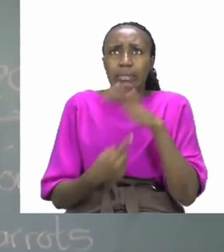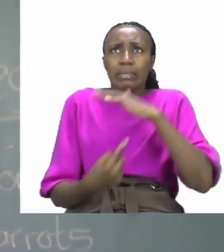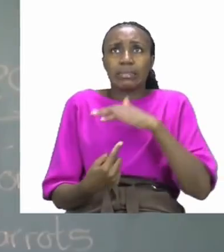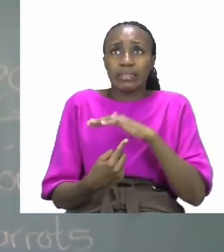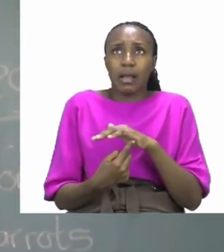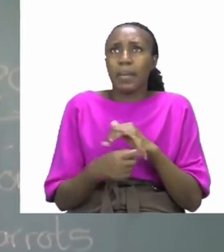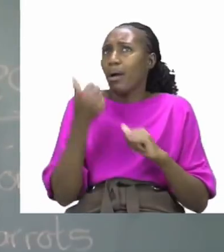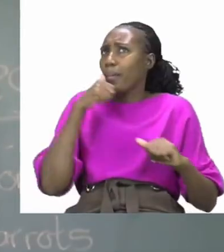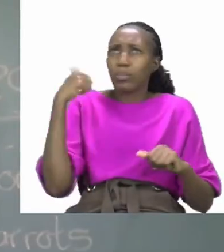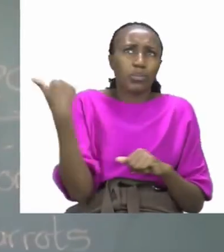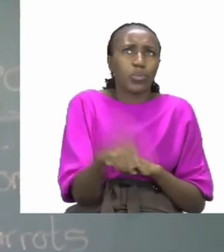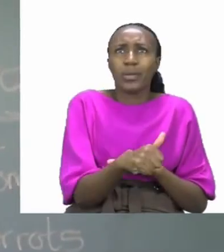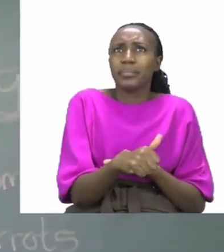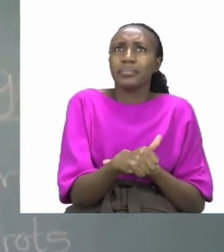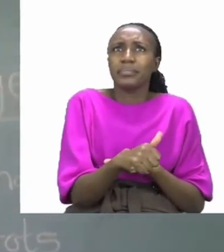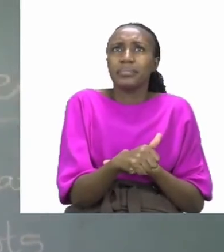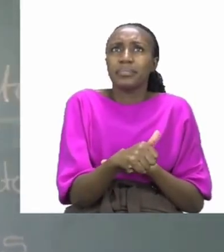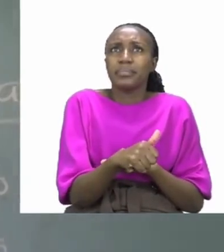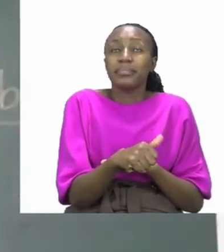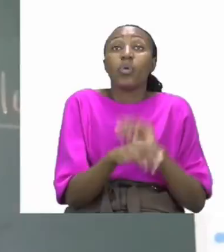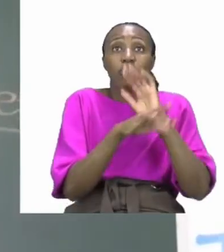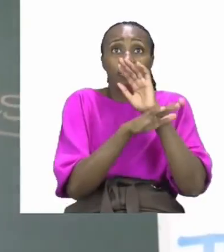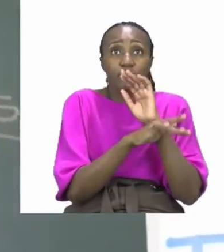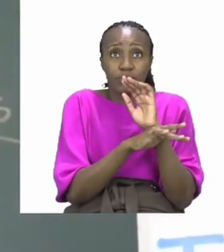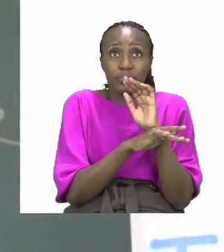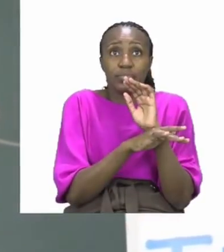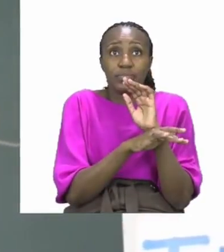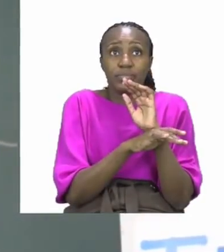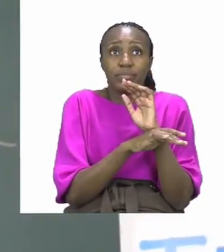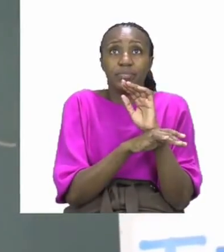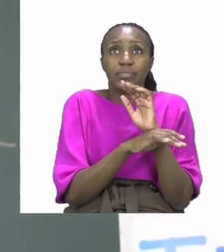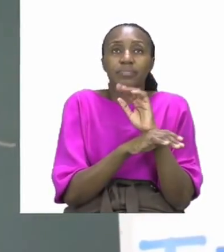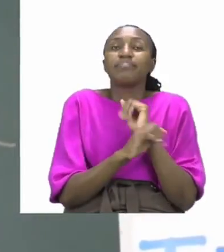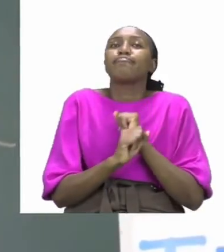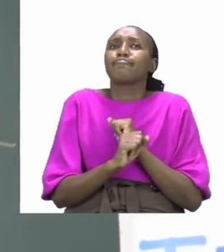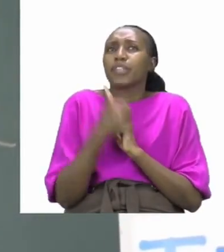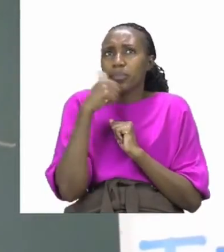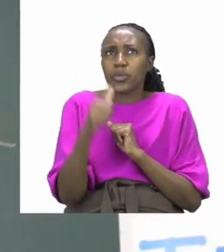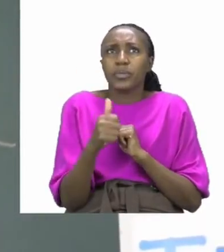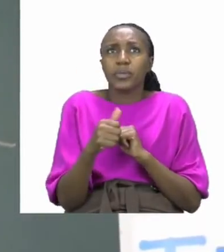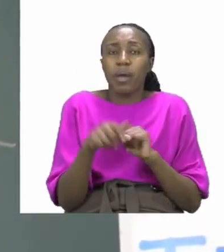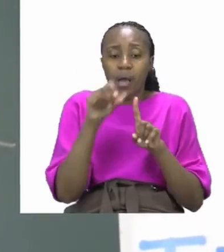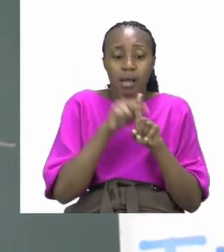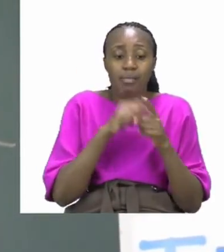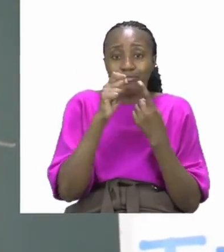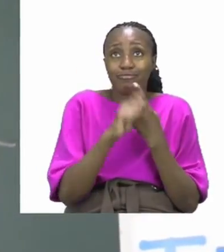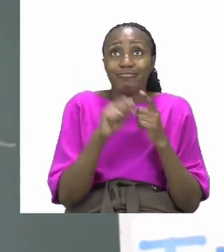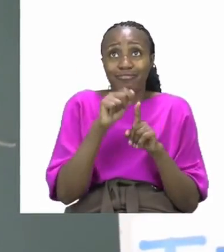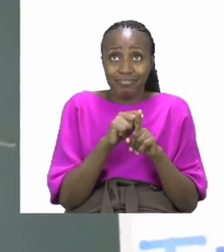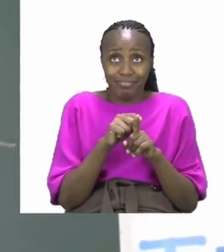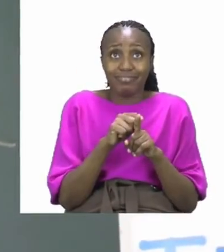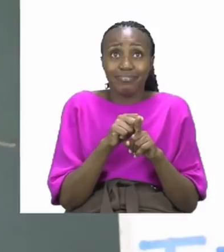tastes very, very good. It is a fruit because it is sweet. Then we have